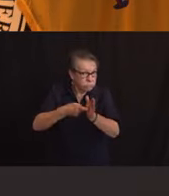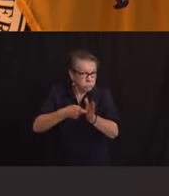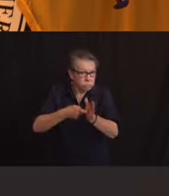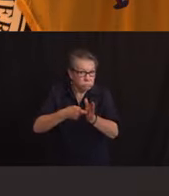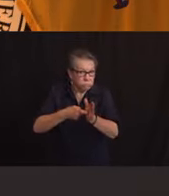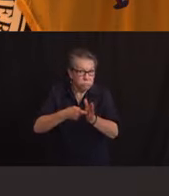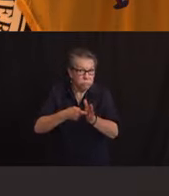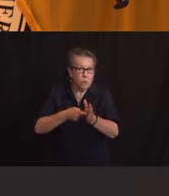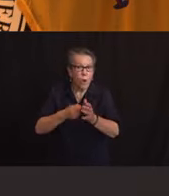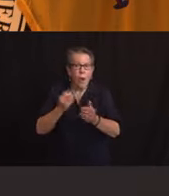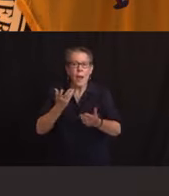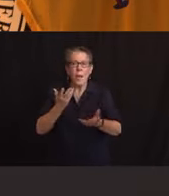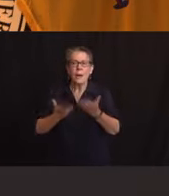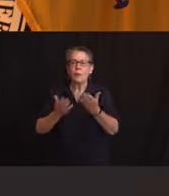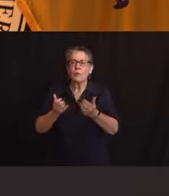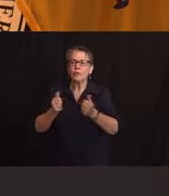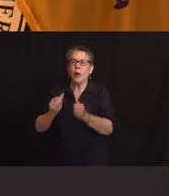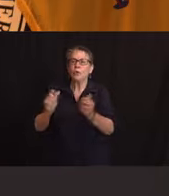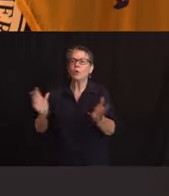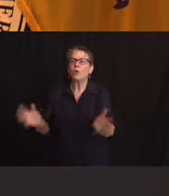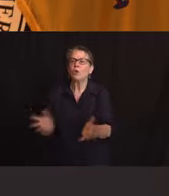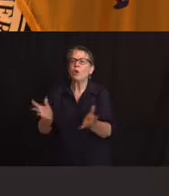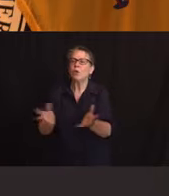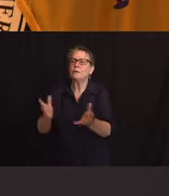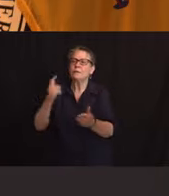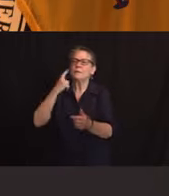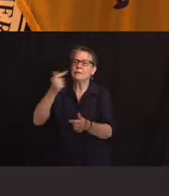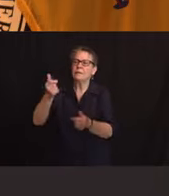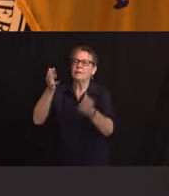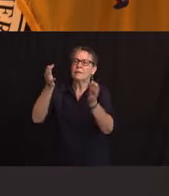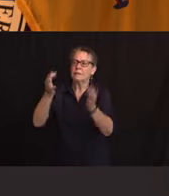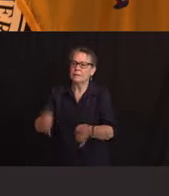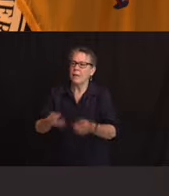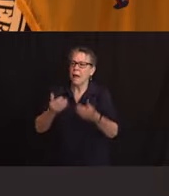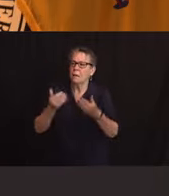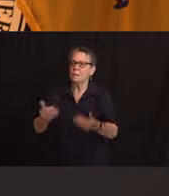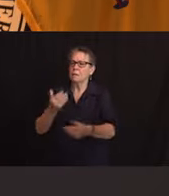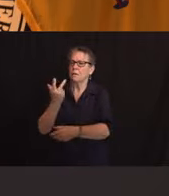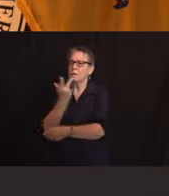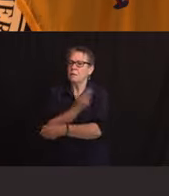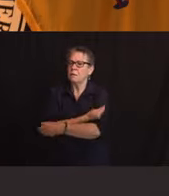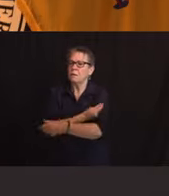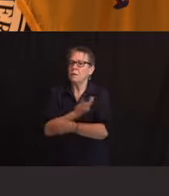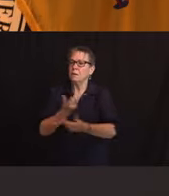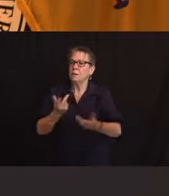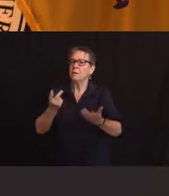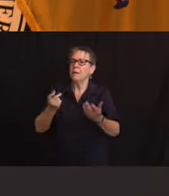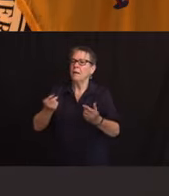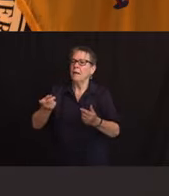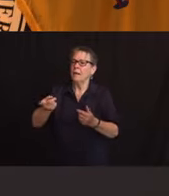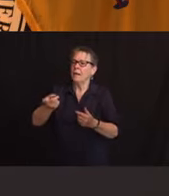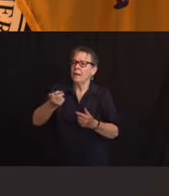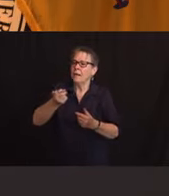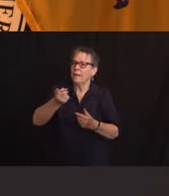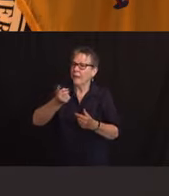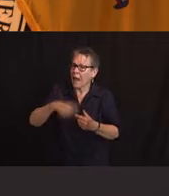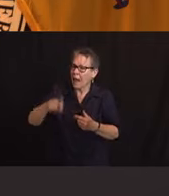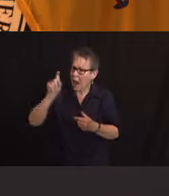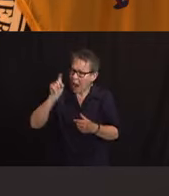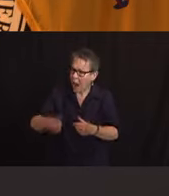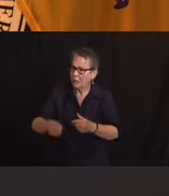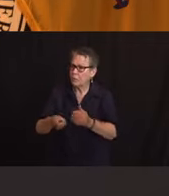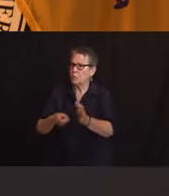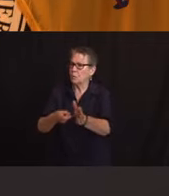to push nursing home operators to, in fact, do the mandating so that these people get